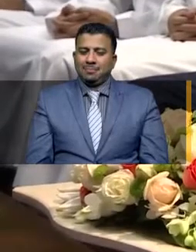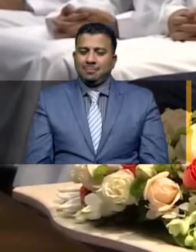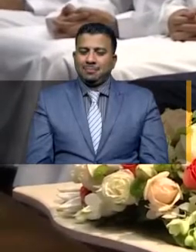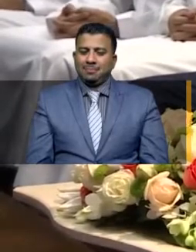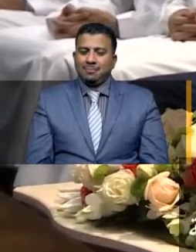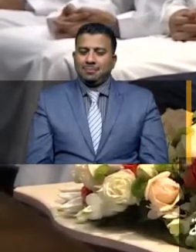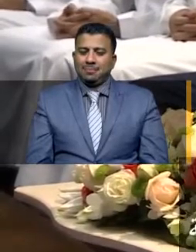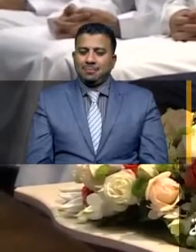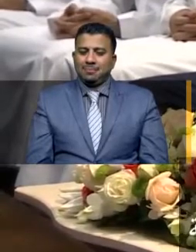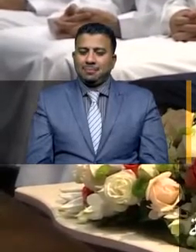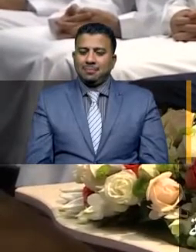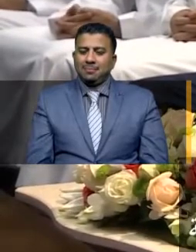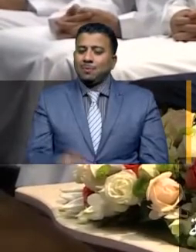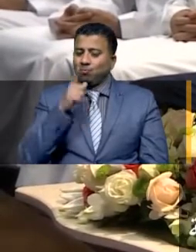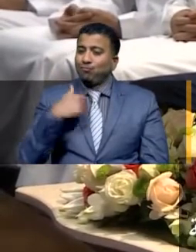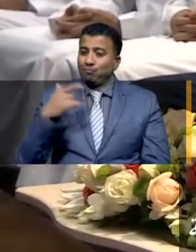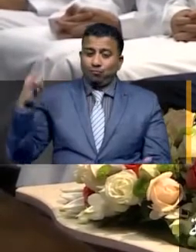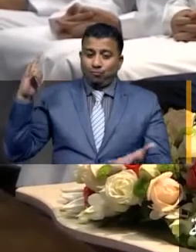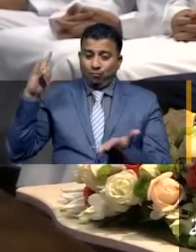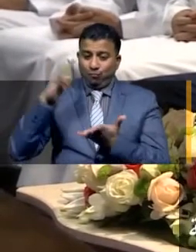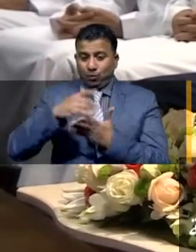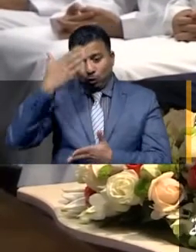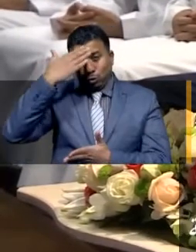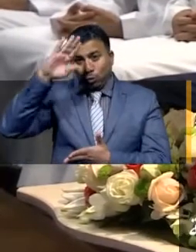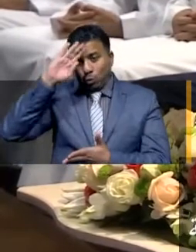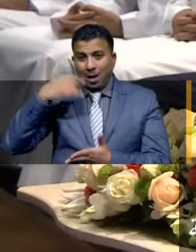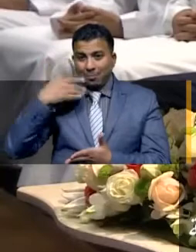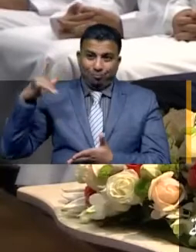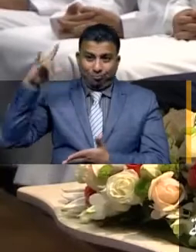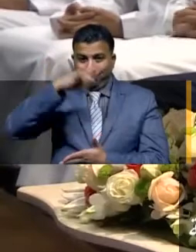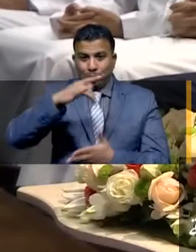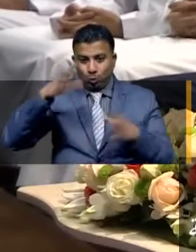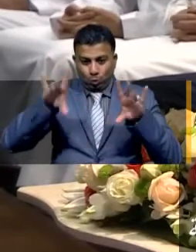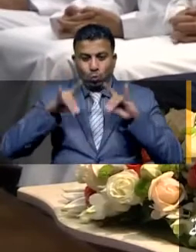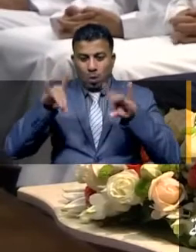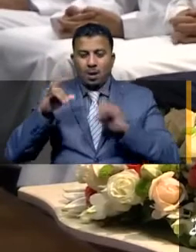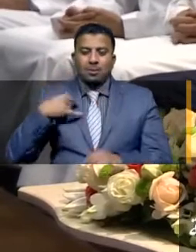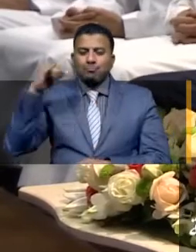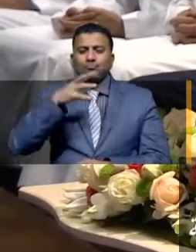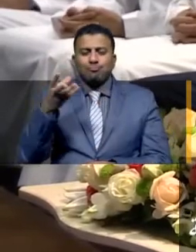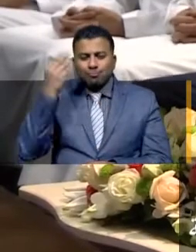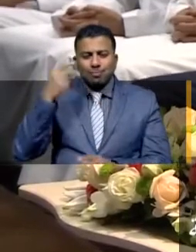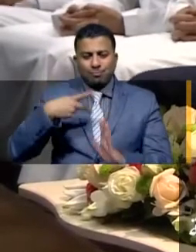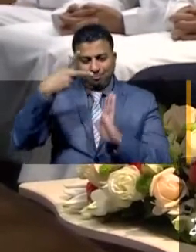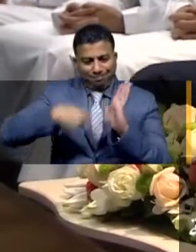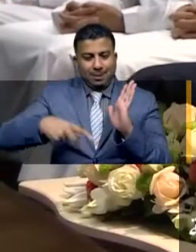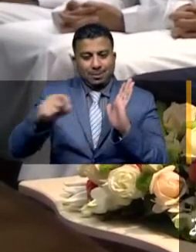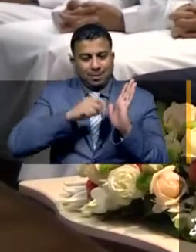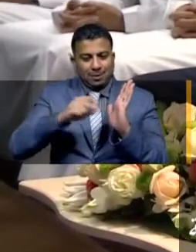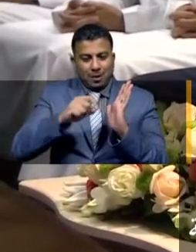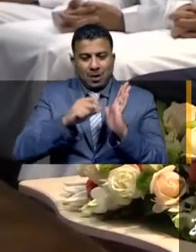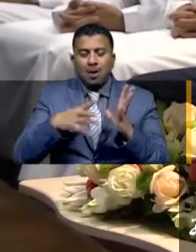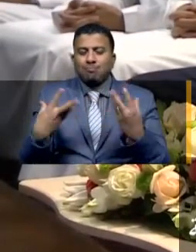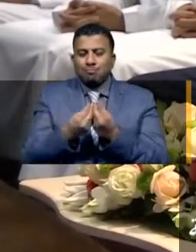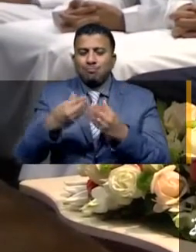I should copy. When I came back from Australia, we made agreement with the Victoria